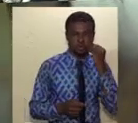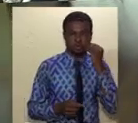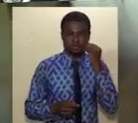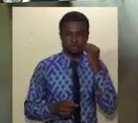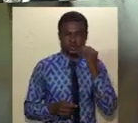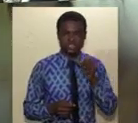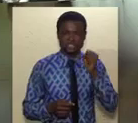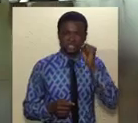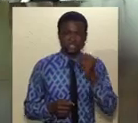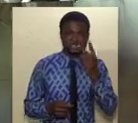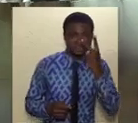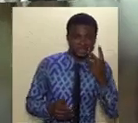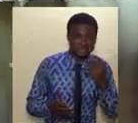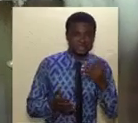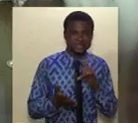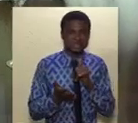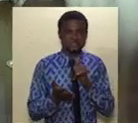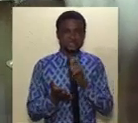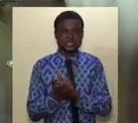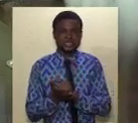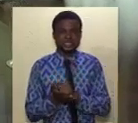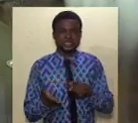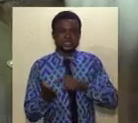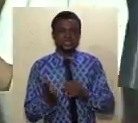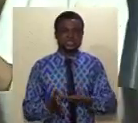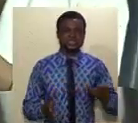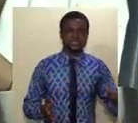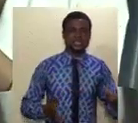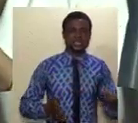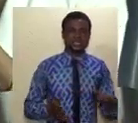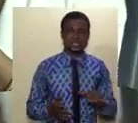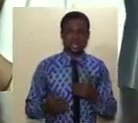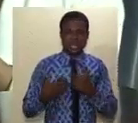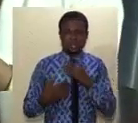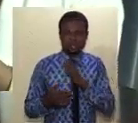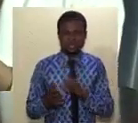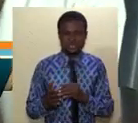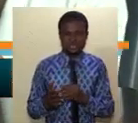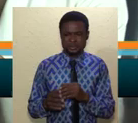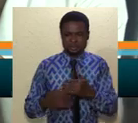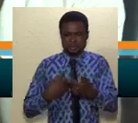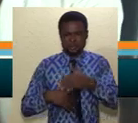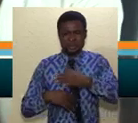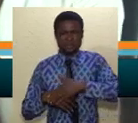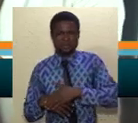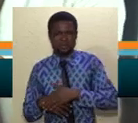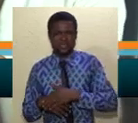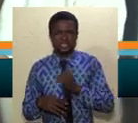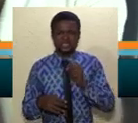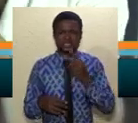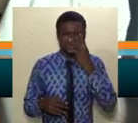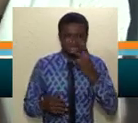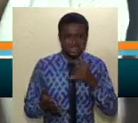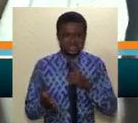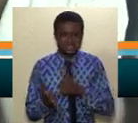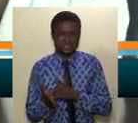the social worker. She noticed this child had been withdrawn, and the child was hesitant on going on.